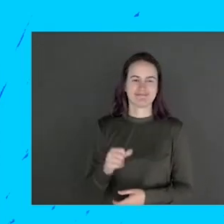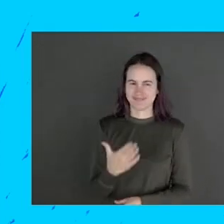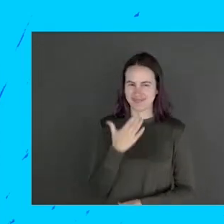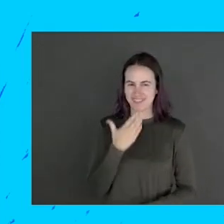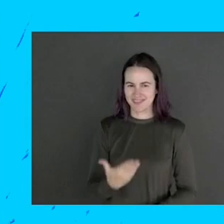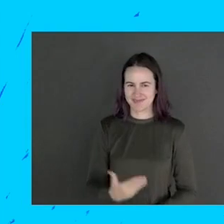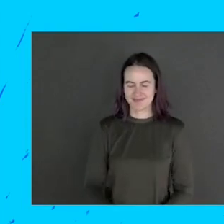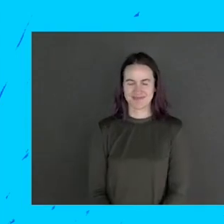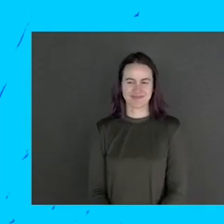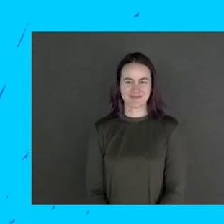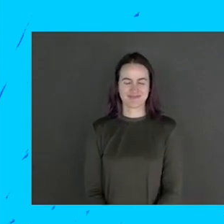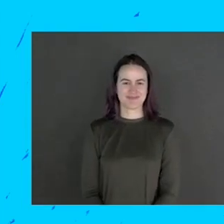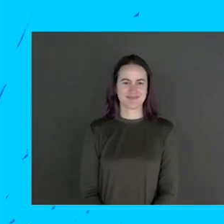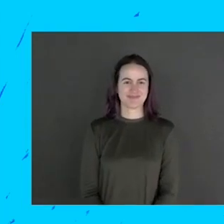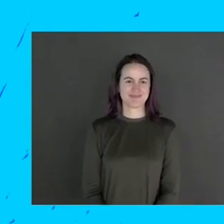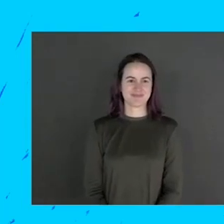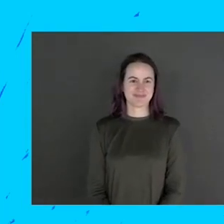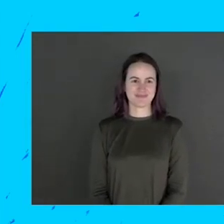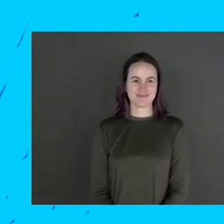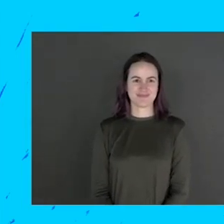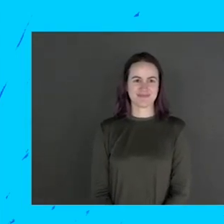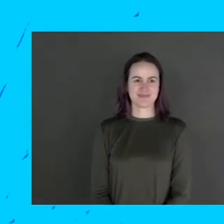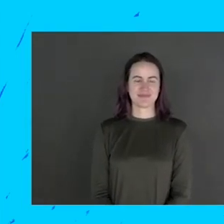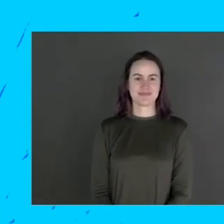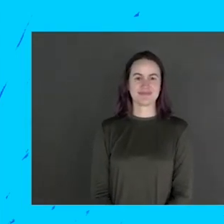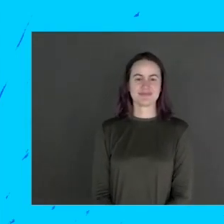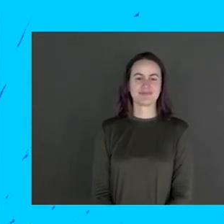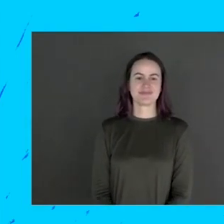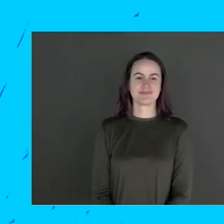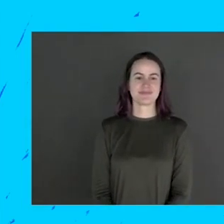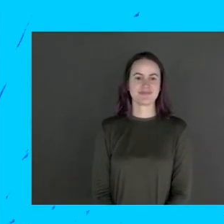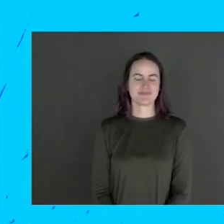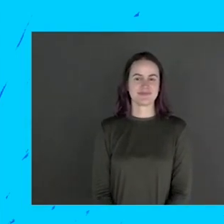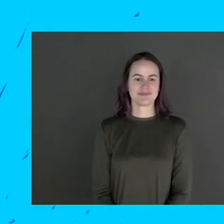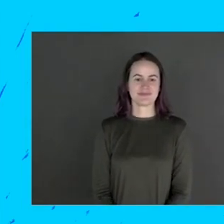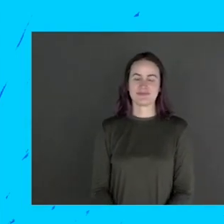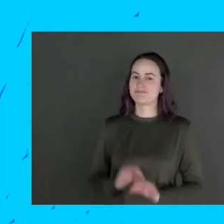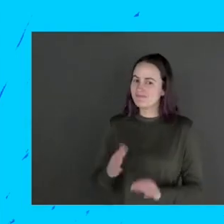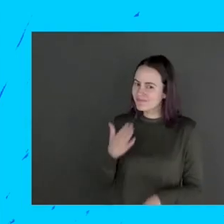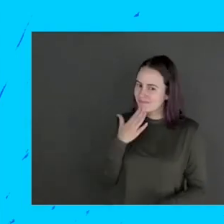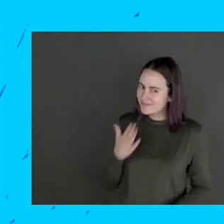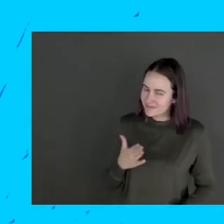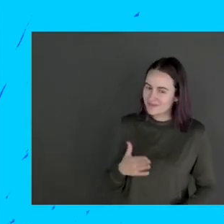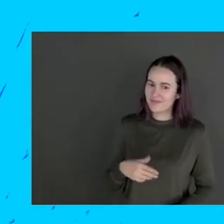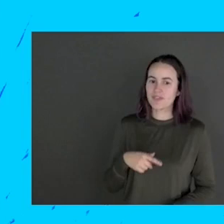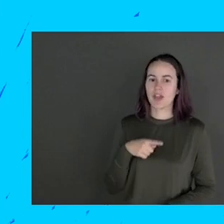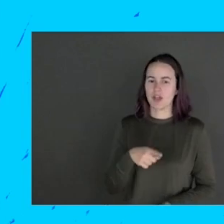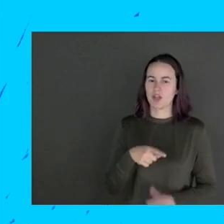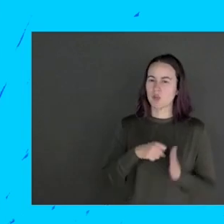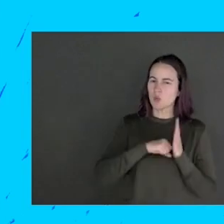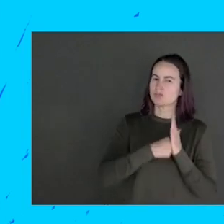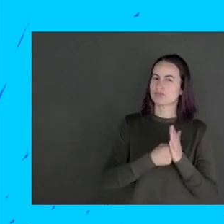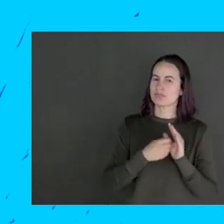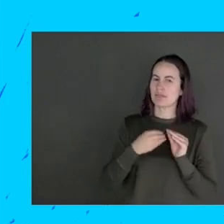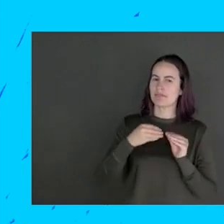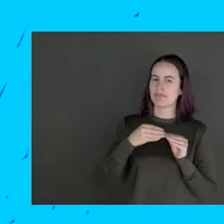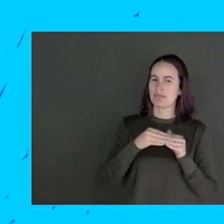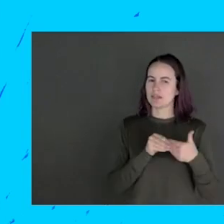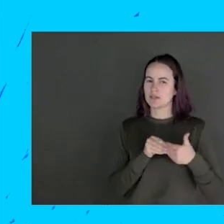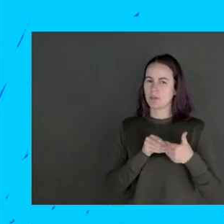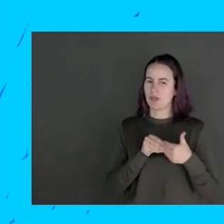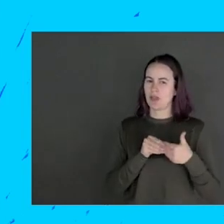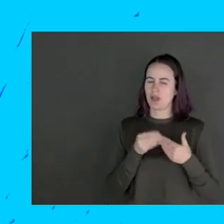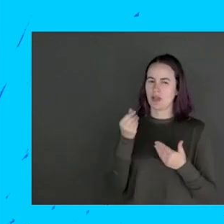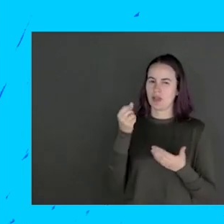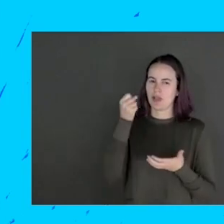Thank you so much for that, Hilda. And I think I really like the fact that you highlighted the flexible funding that we have to look out for